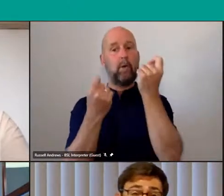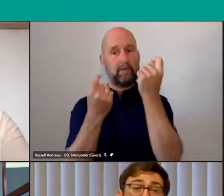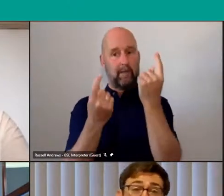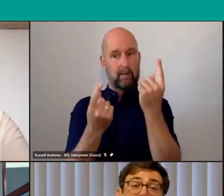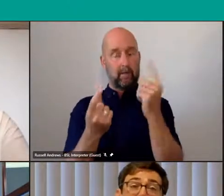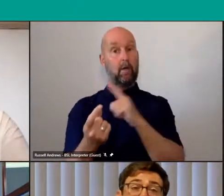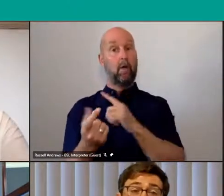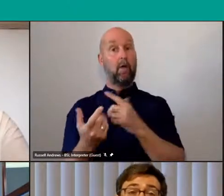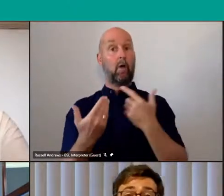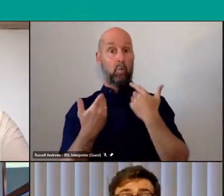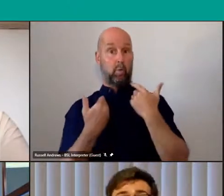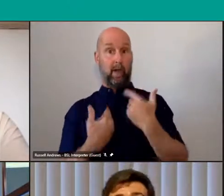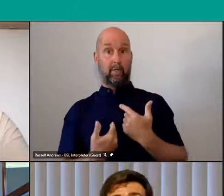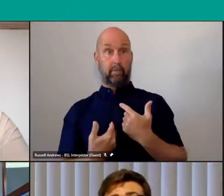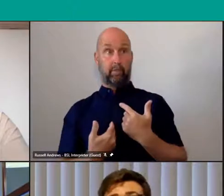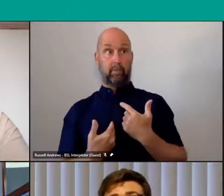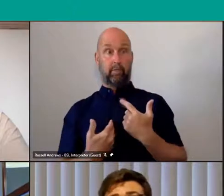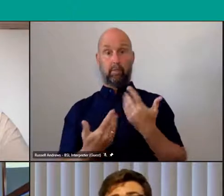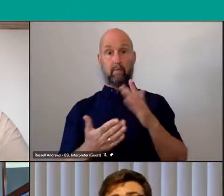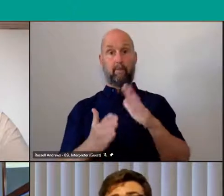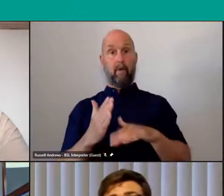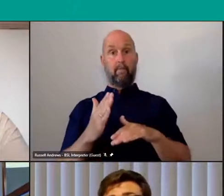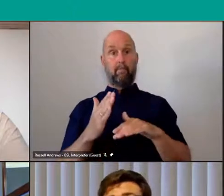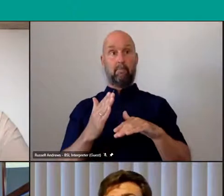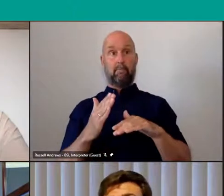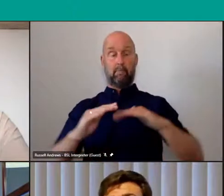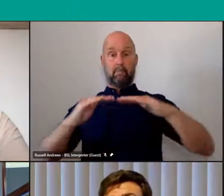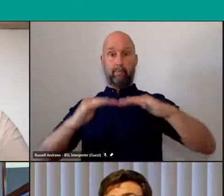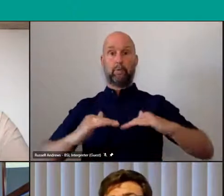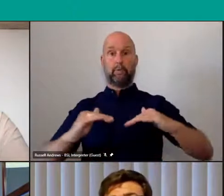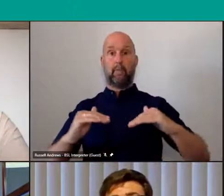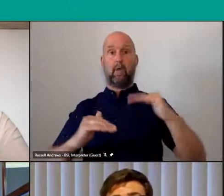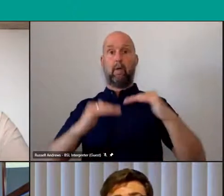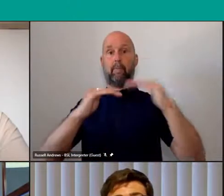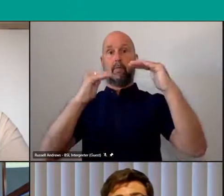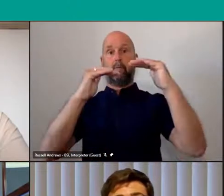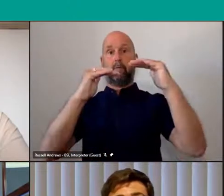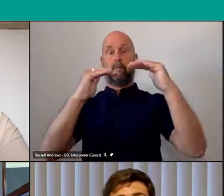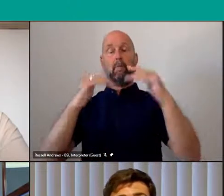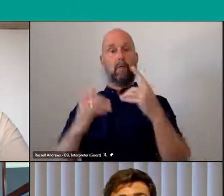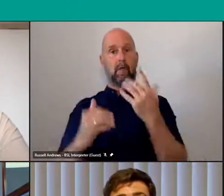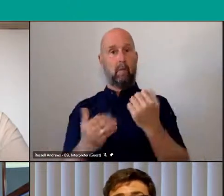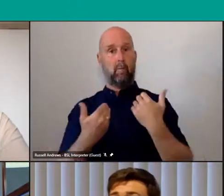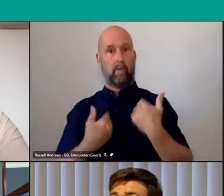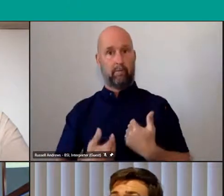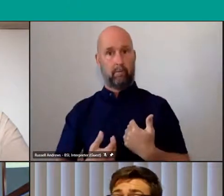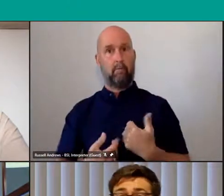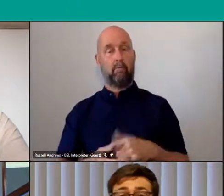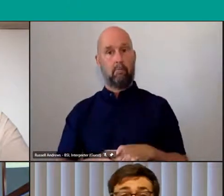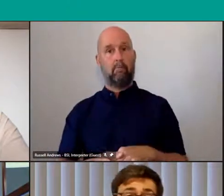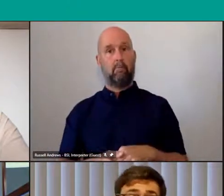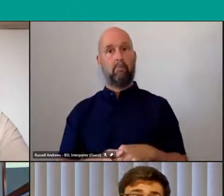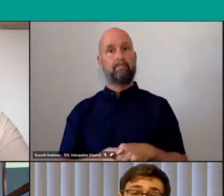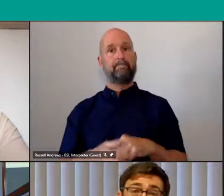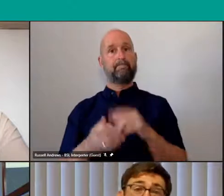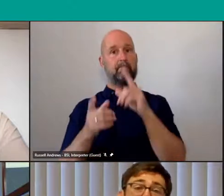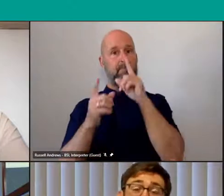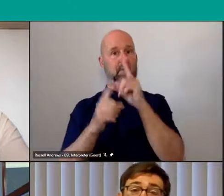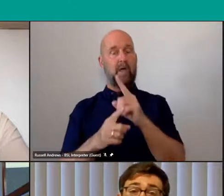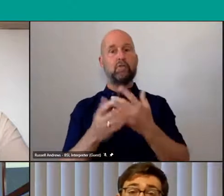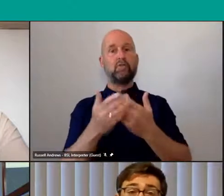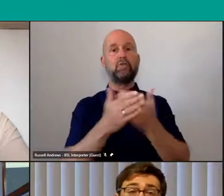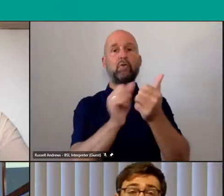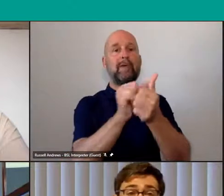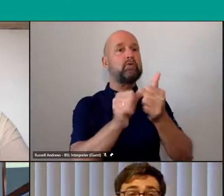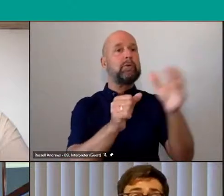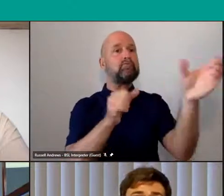we understand that wealth is built from the bottom up. And, you know, you can't just kind of bring sort of new industry and jobs to